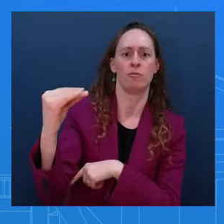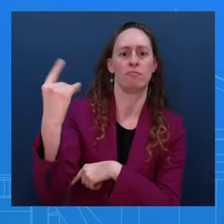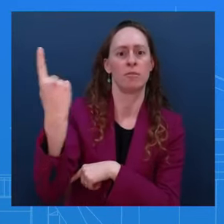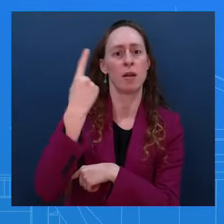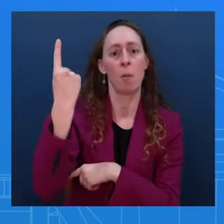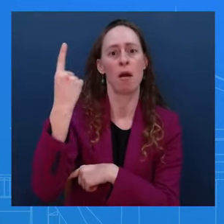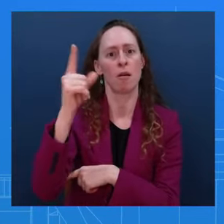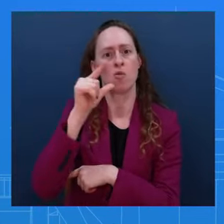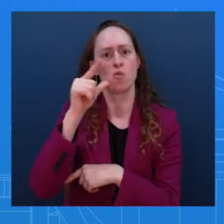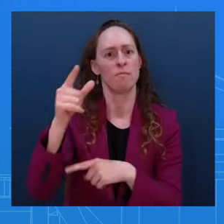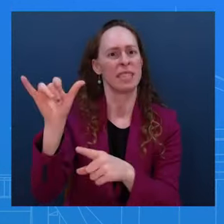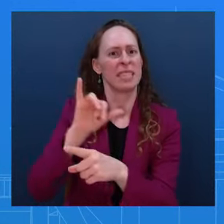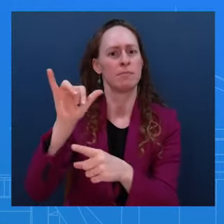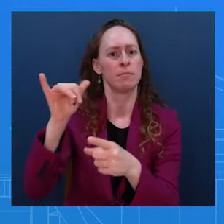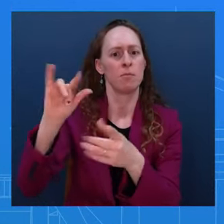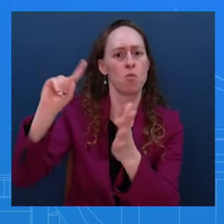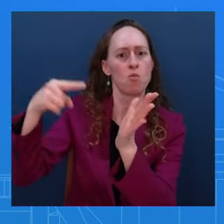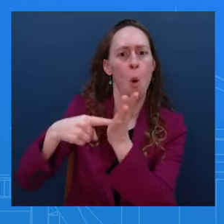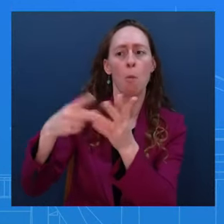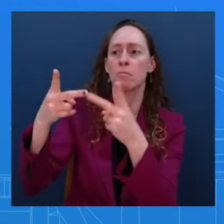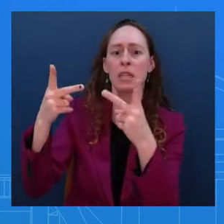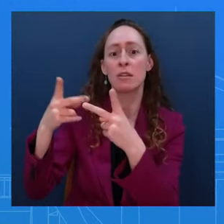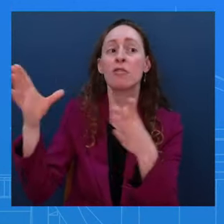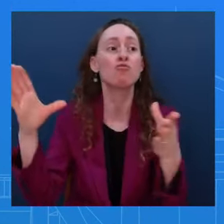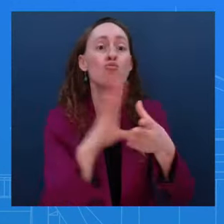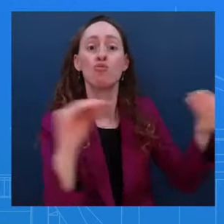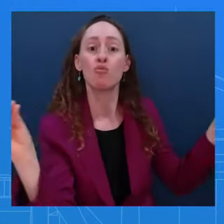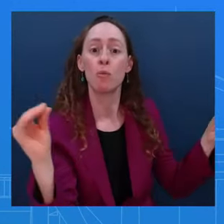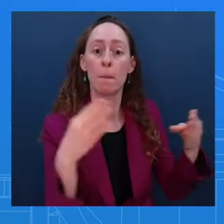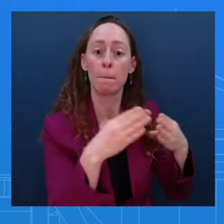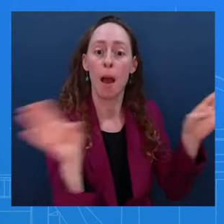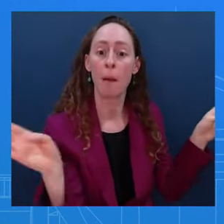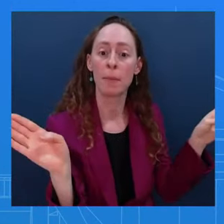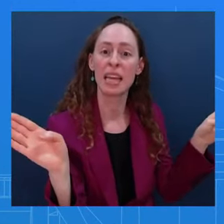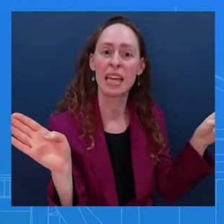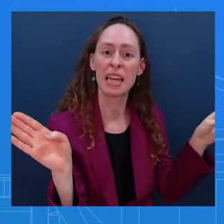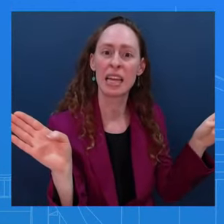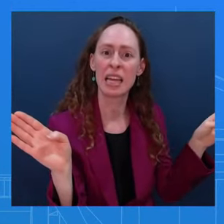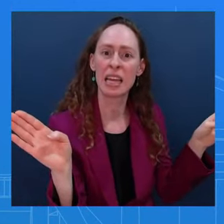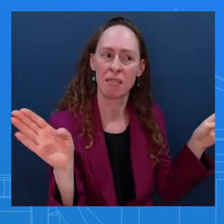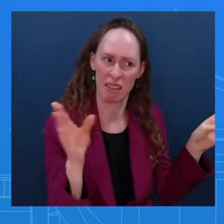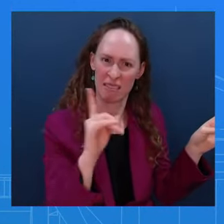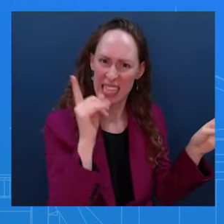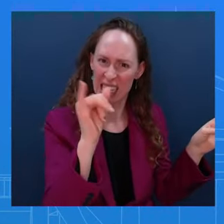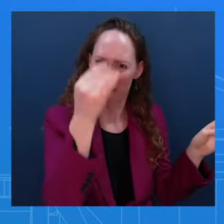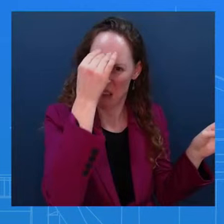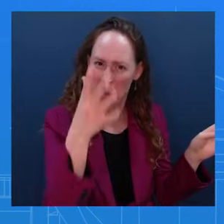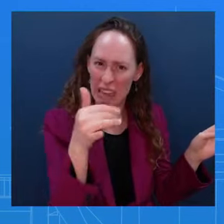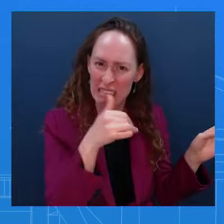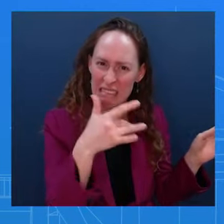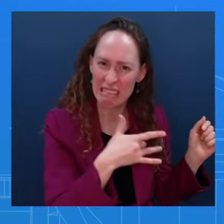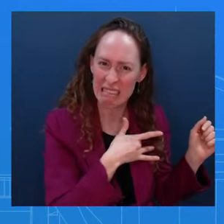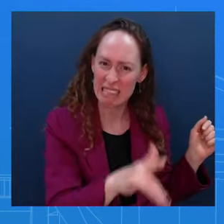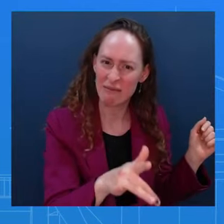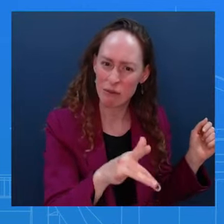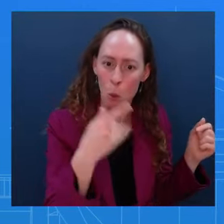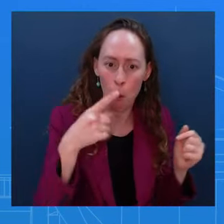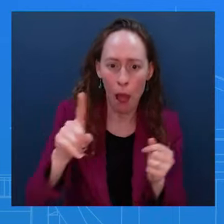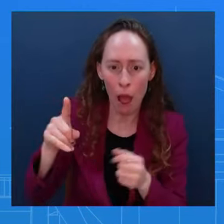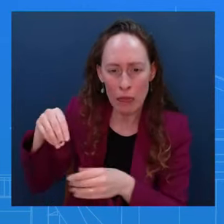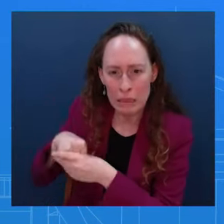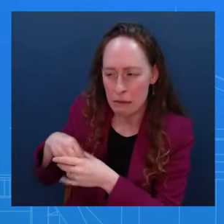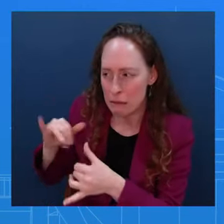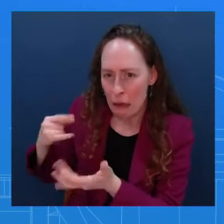nature or any other intel information that normally stays within committee? I don't know of a